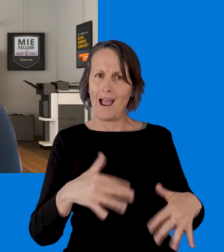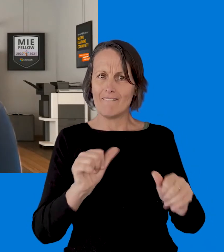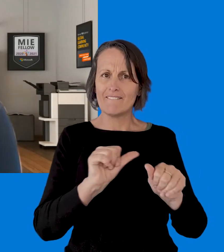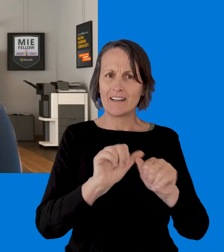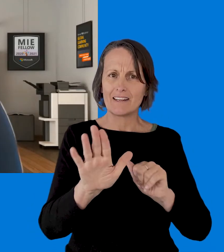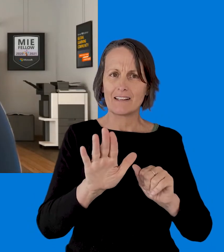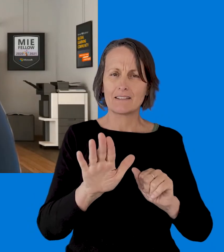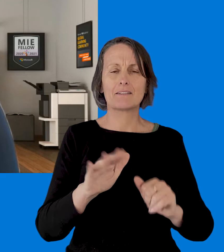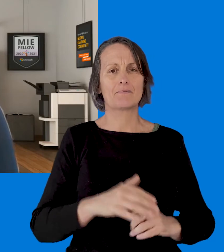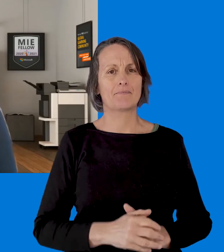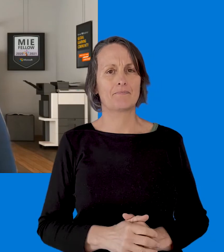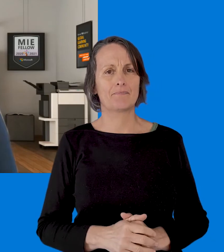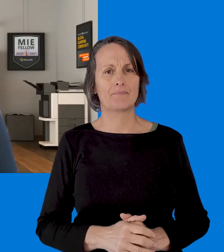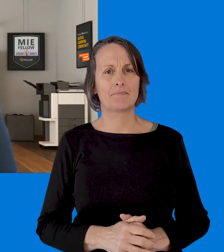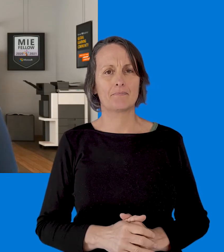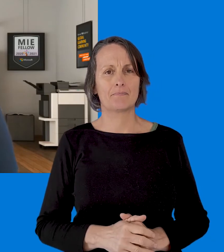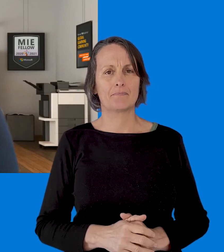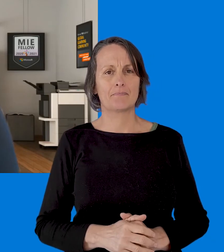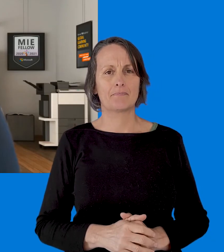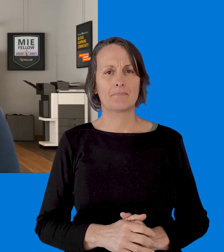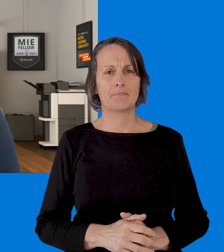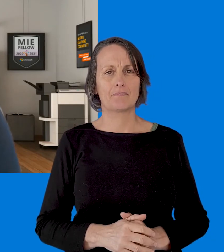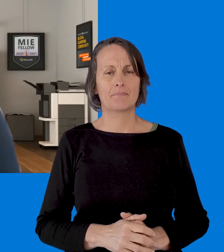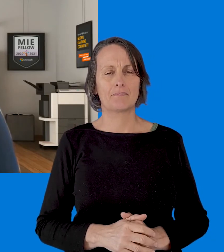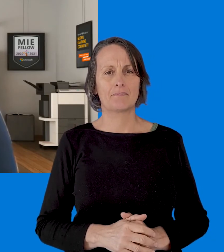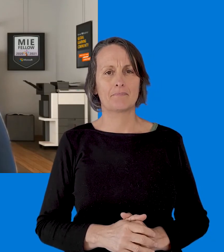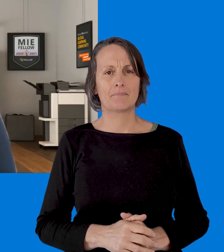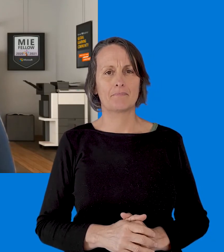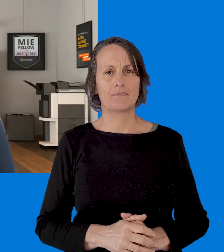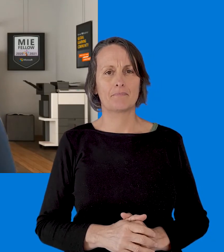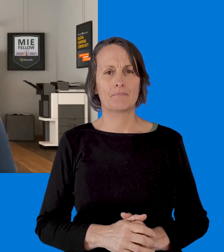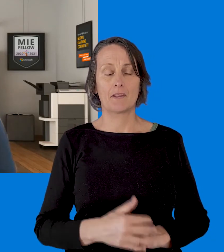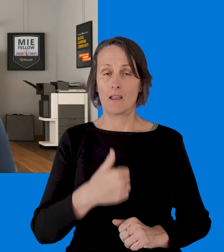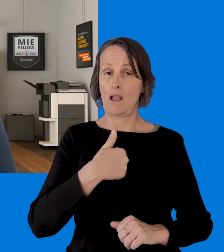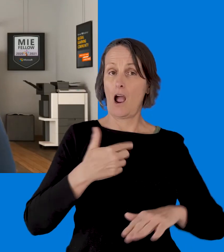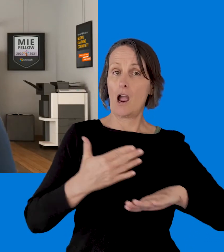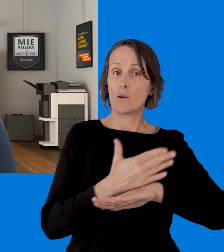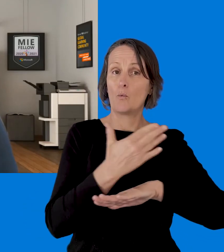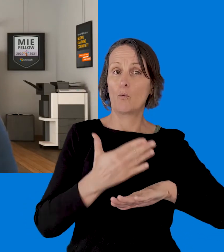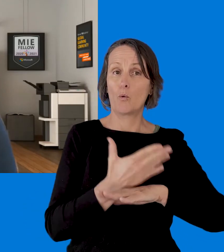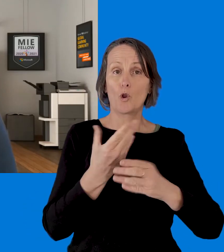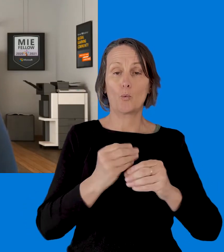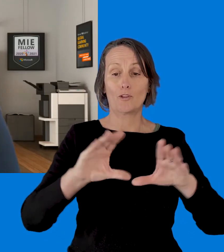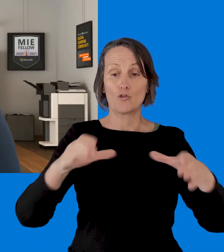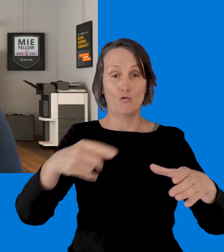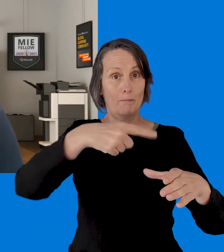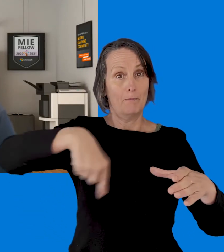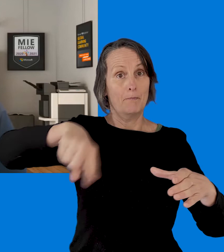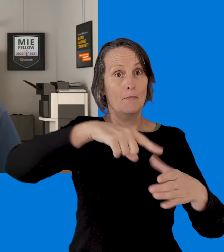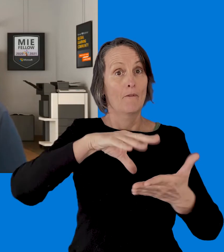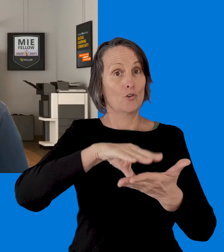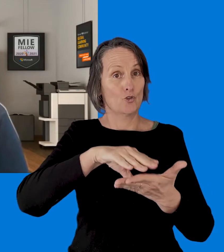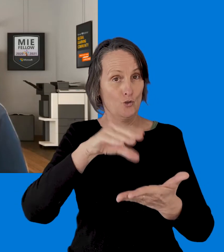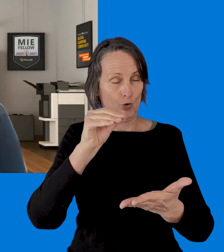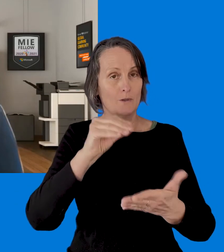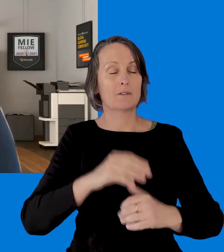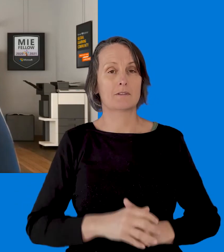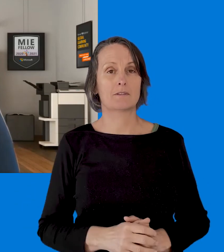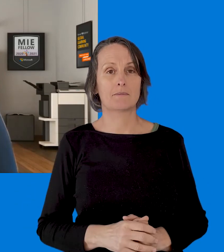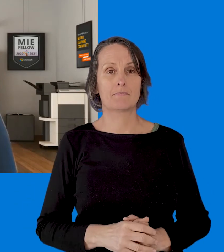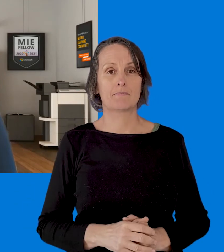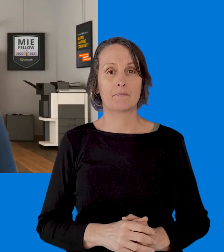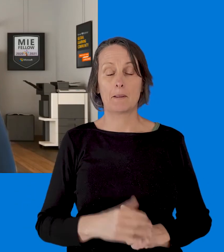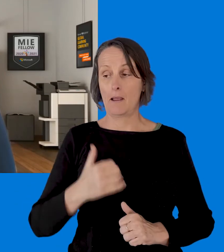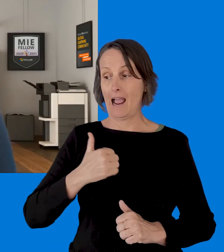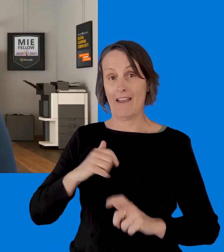you, Will, in a different way. I work with a group of students. I lead a team of teachers